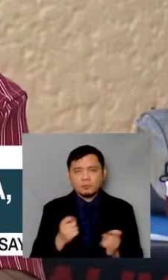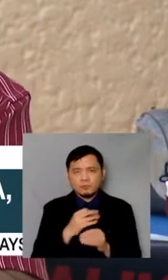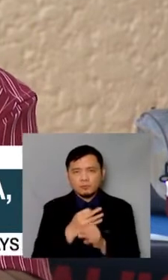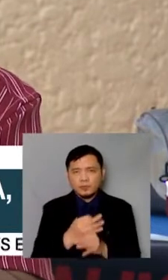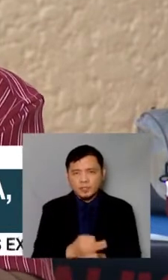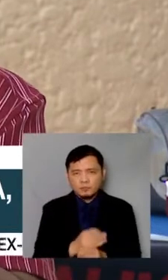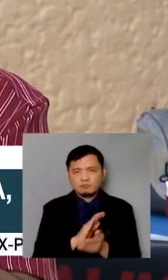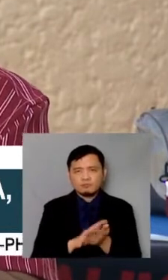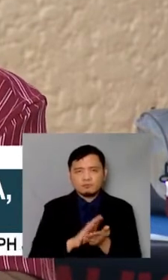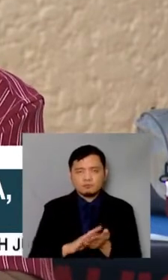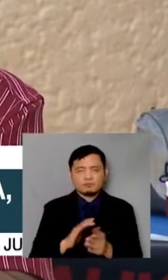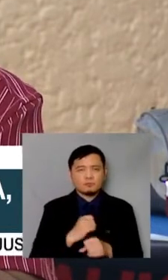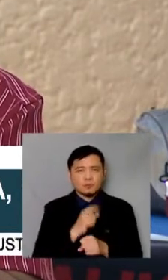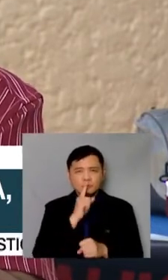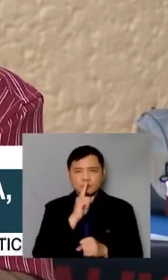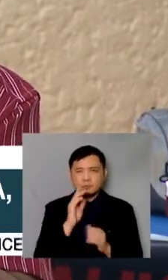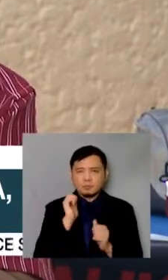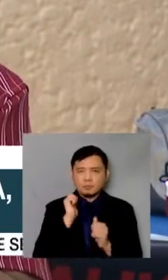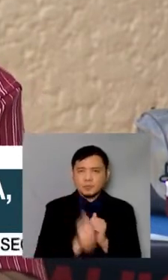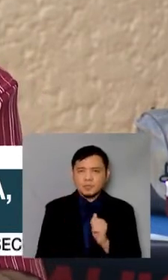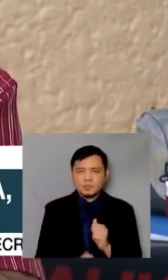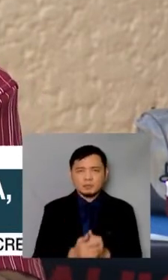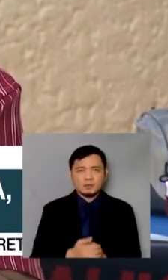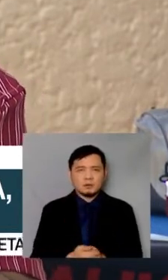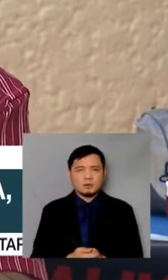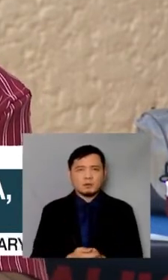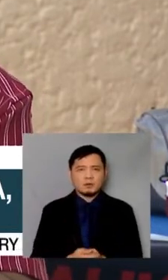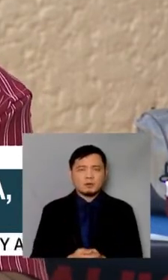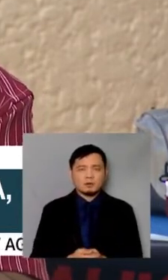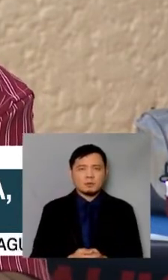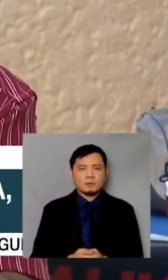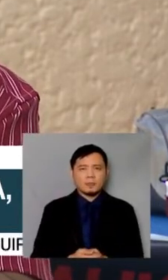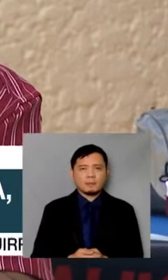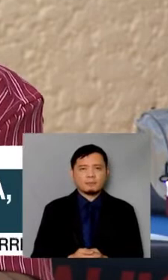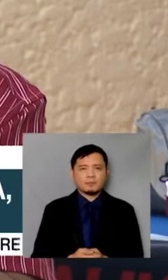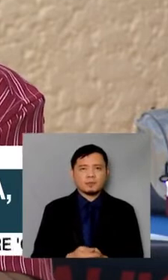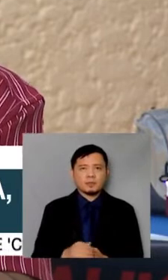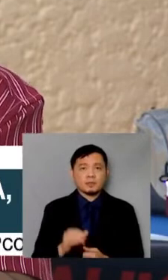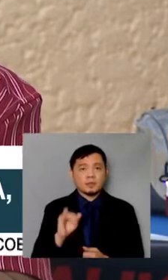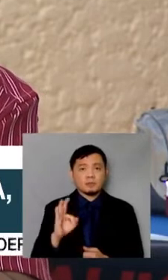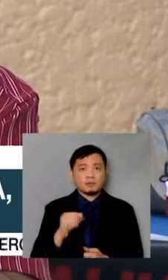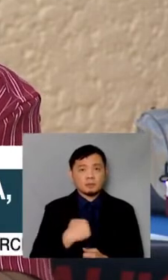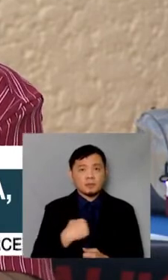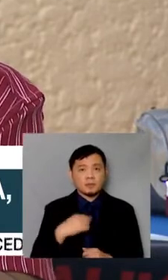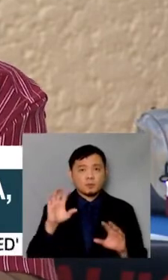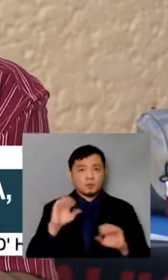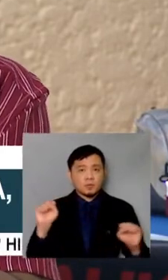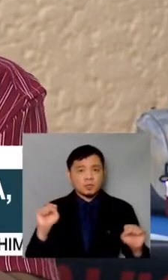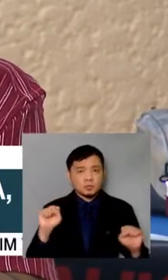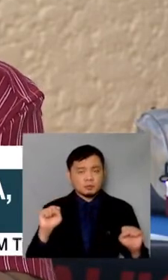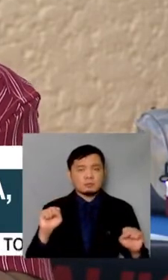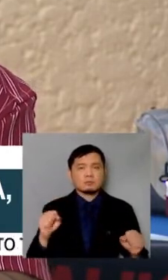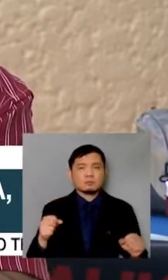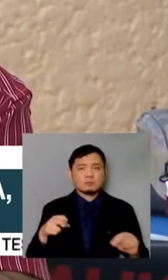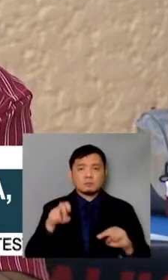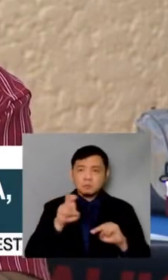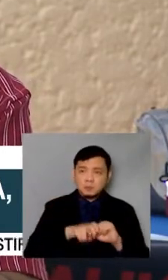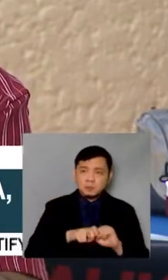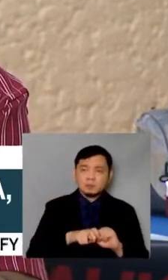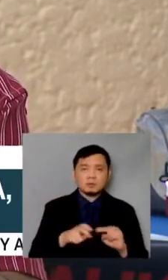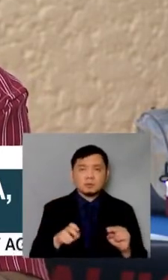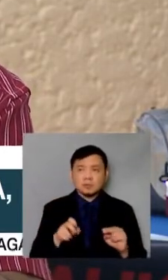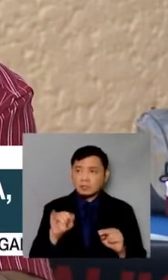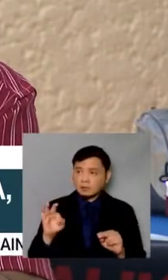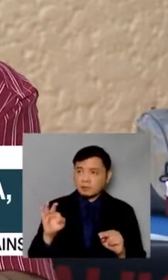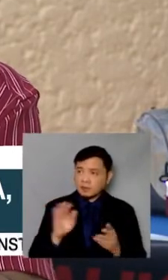na, because kung ako'y pala rin at ako'y nakaupo, kung maganda naman ang version, pipirmahan ko